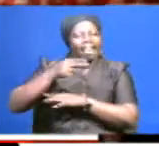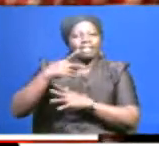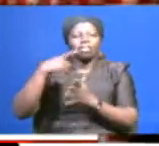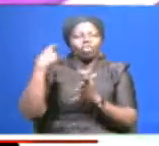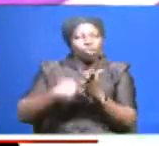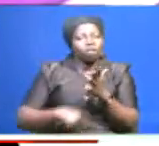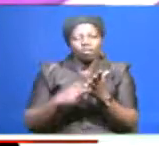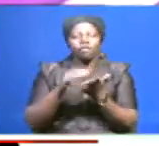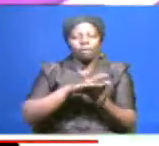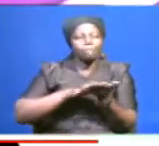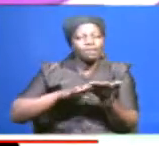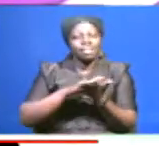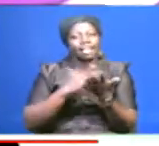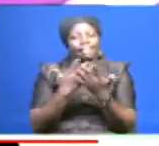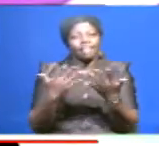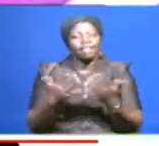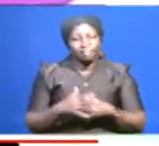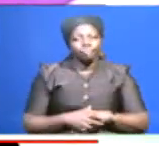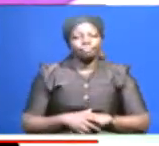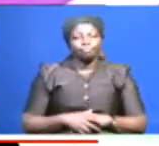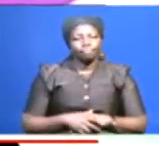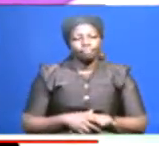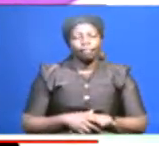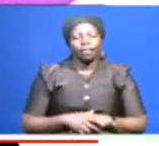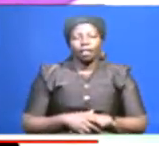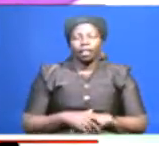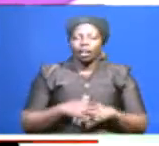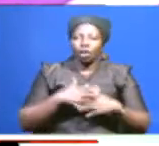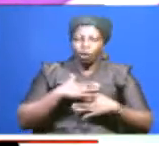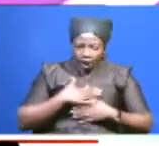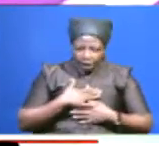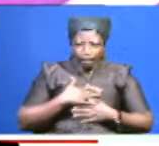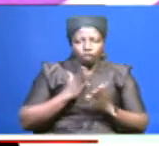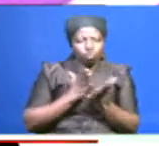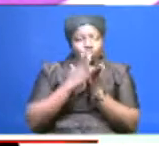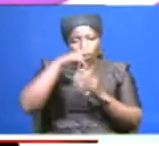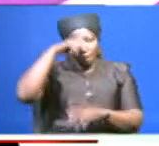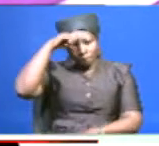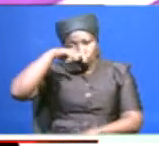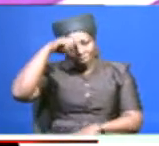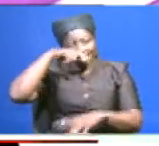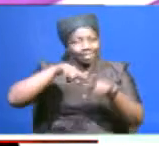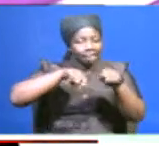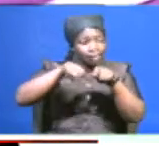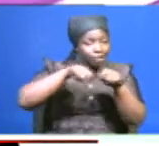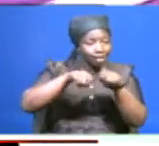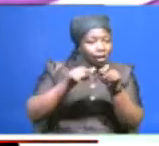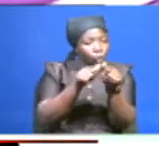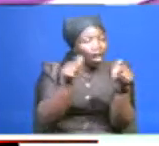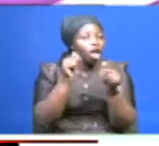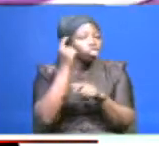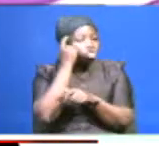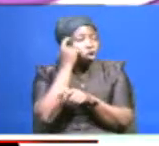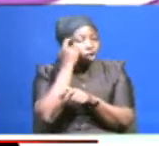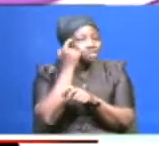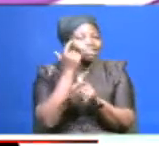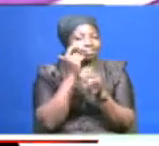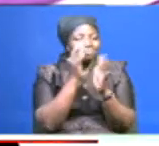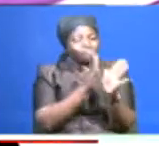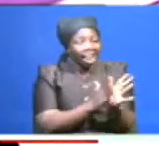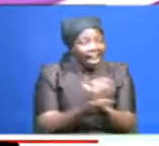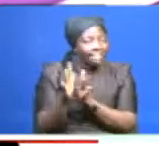basic commodities. Your Excellency, through prudent management and well thought out interventions, you